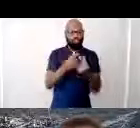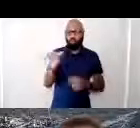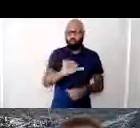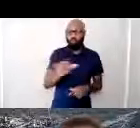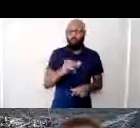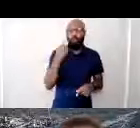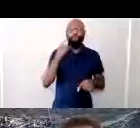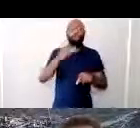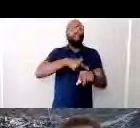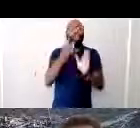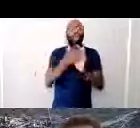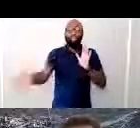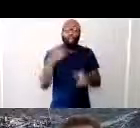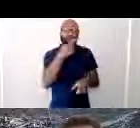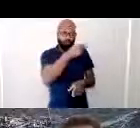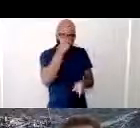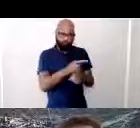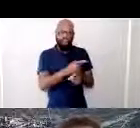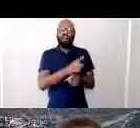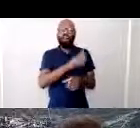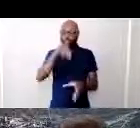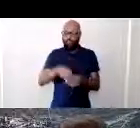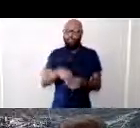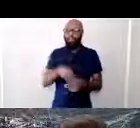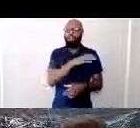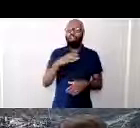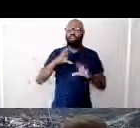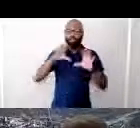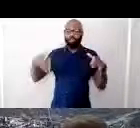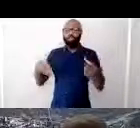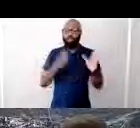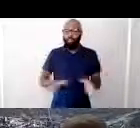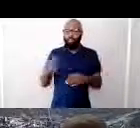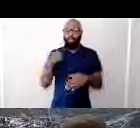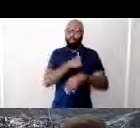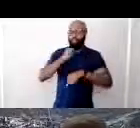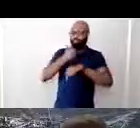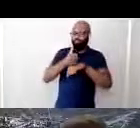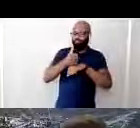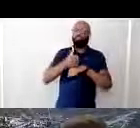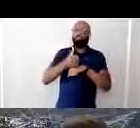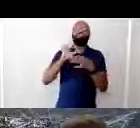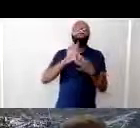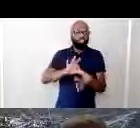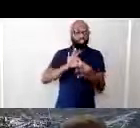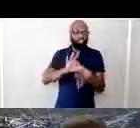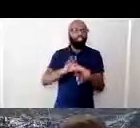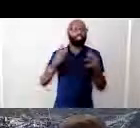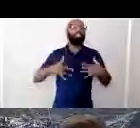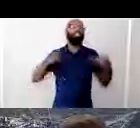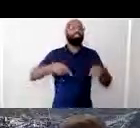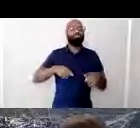term, you're right. It's part of the commission planning where we establish the relationship between city special events and the commission as it relates